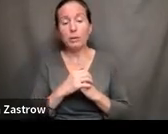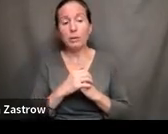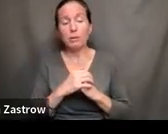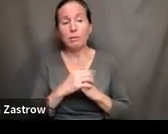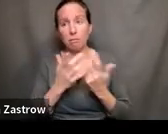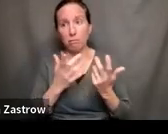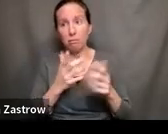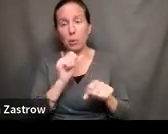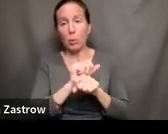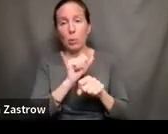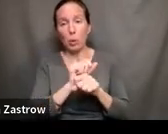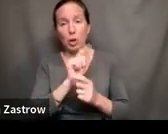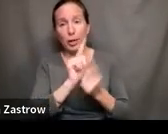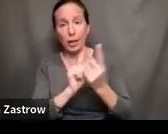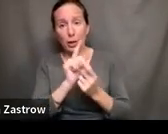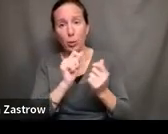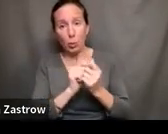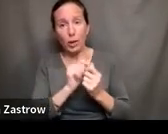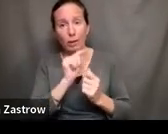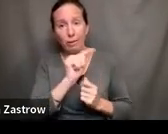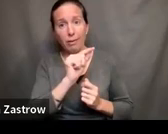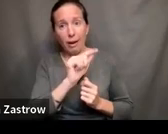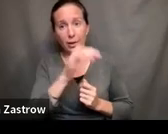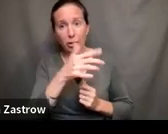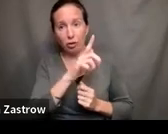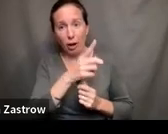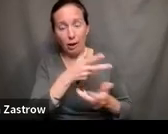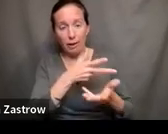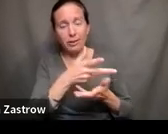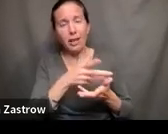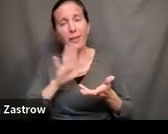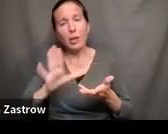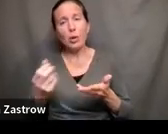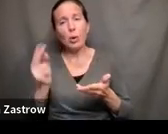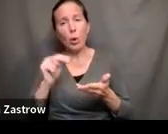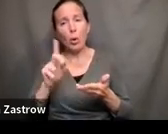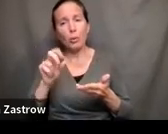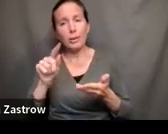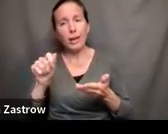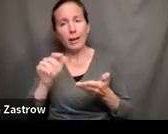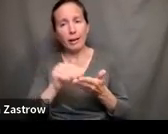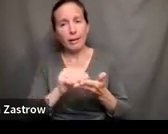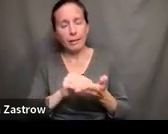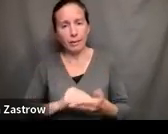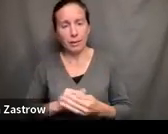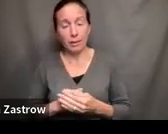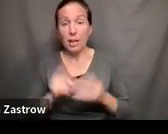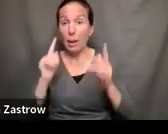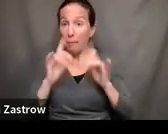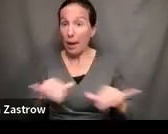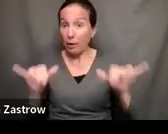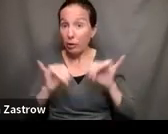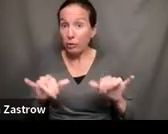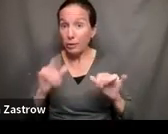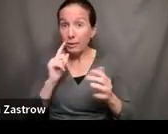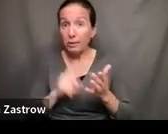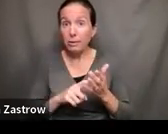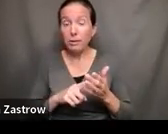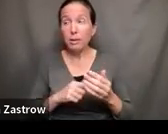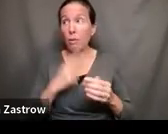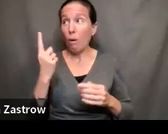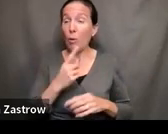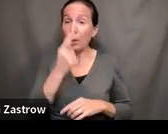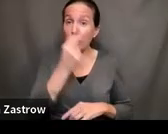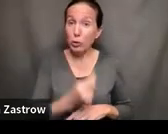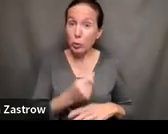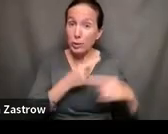working with the student and collecting your own data. You might want to look for patterns, right? Is it always on the same day that they have a problem? Is